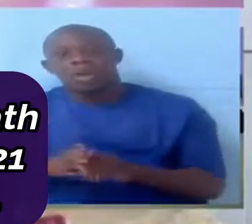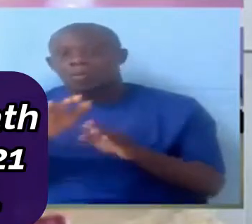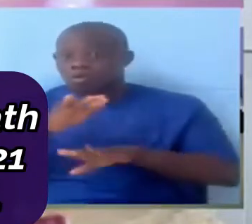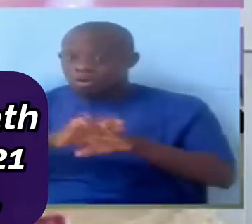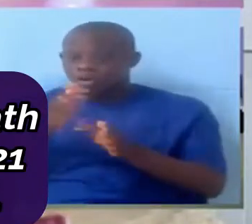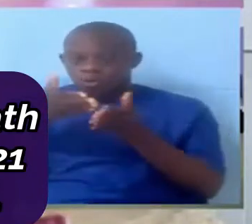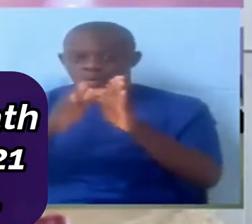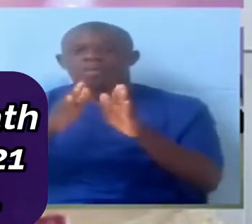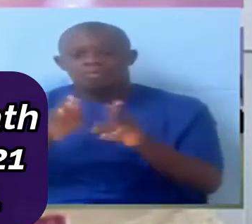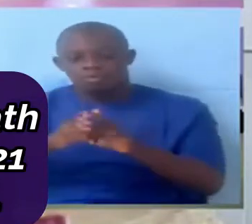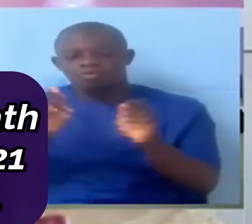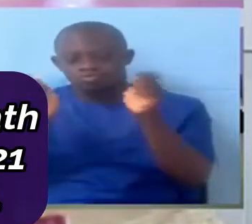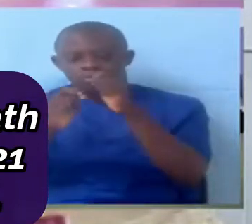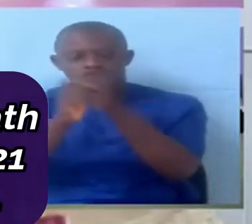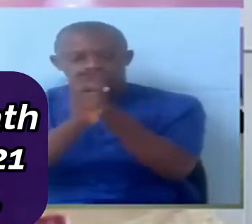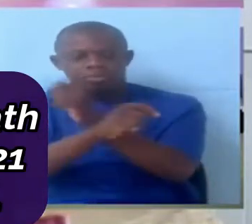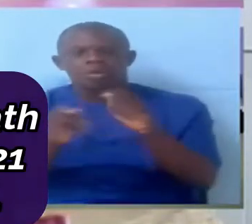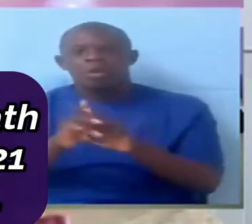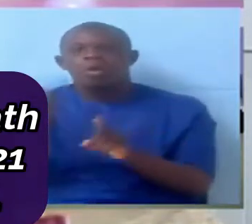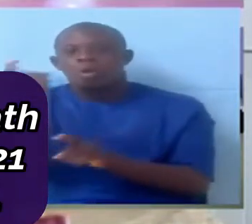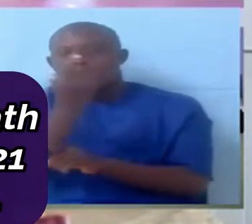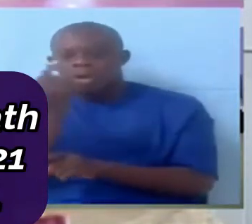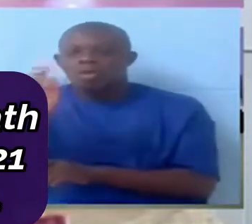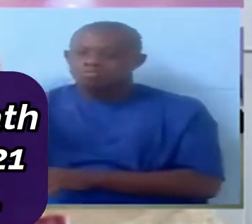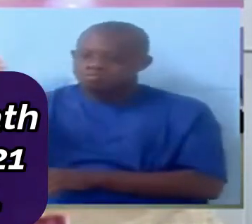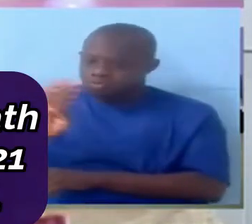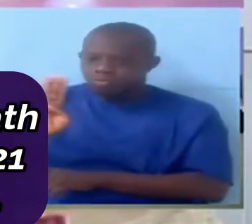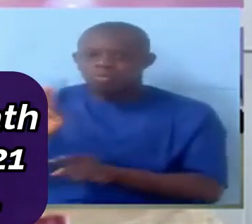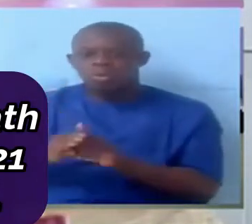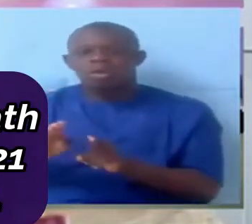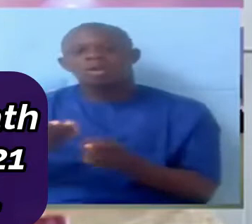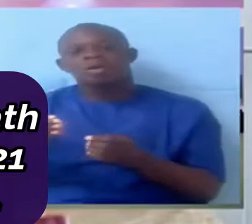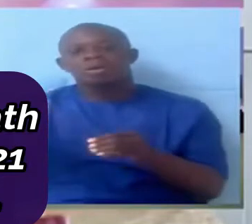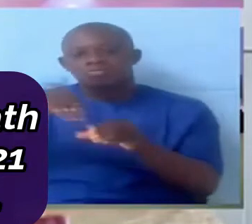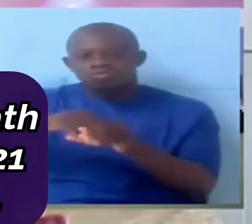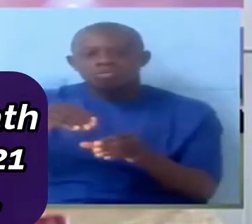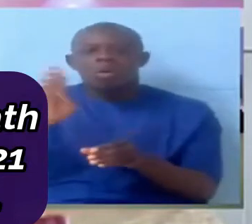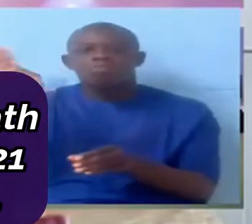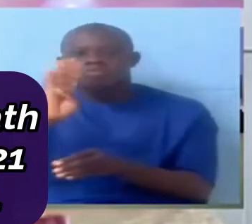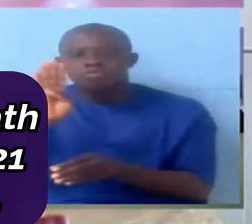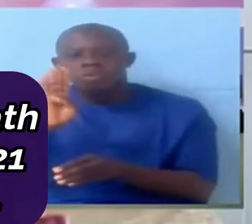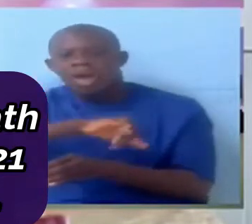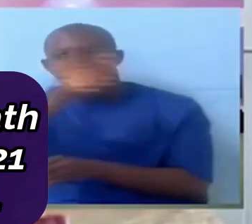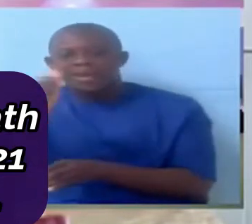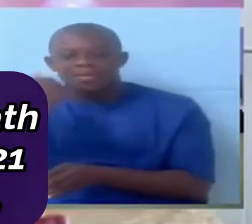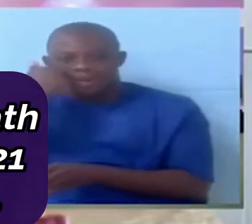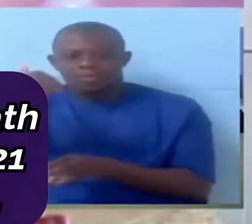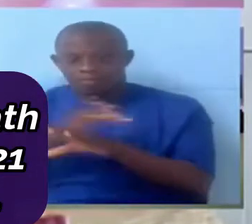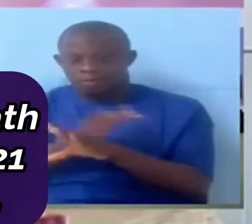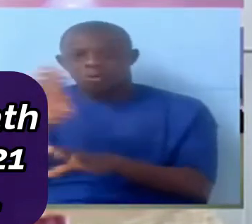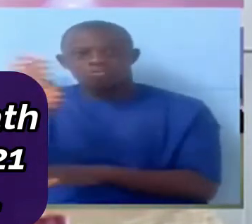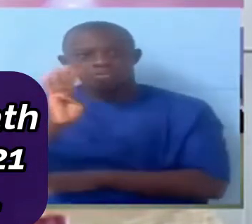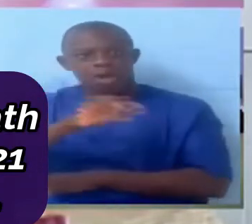When this guy was testifying before the whole nation, we saw that the guy is very huge. We saw